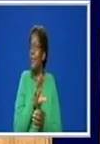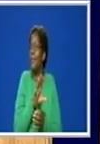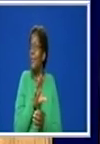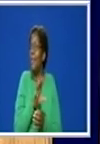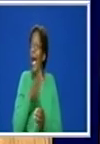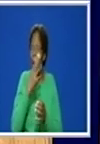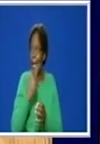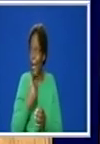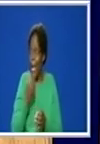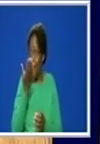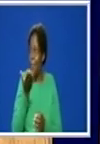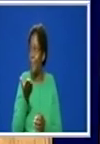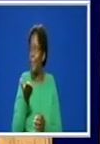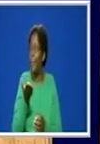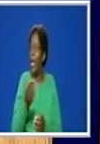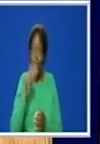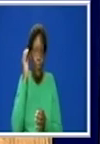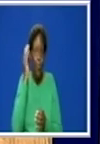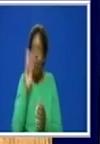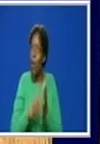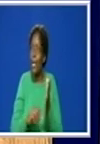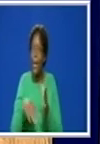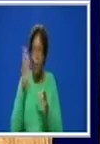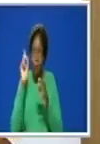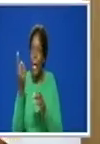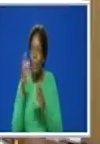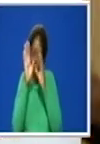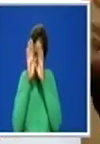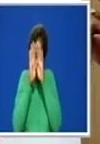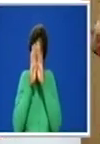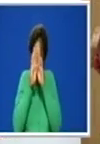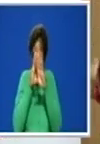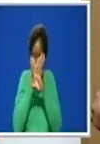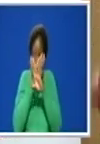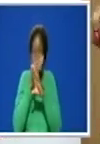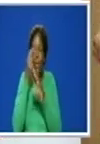I love surprises. Oh, but you know what? First, you're going to close your eyes. Oh, okay. Then you count